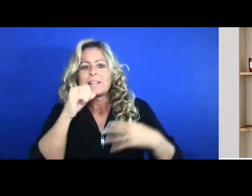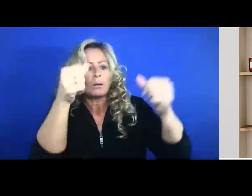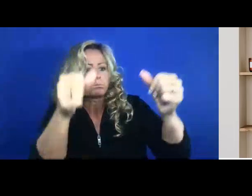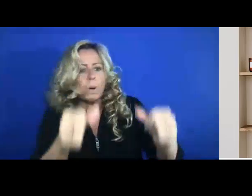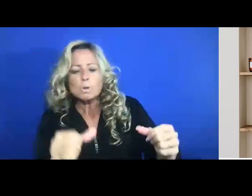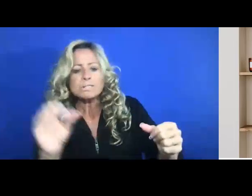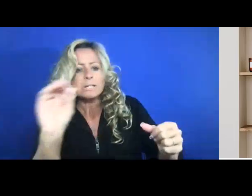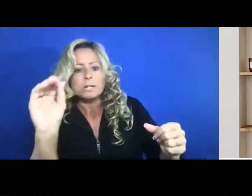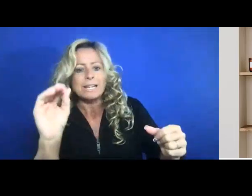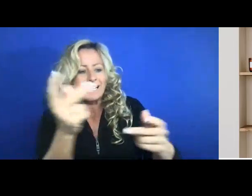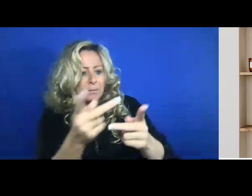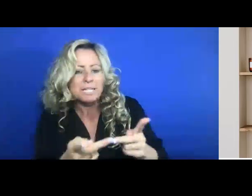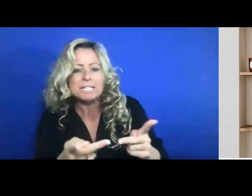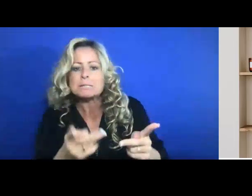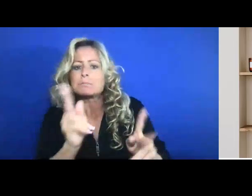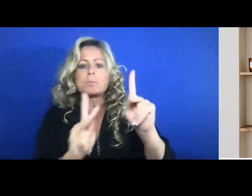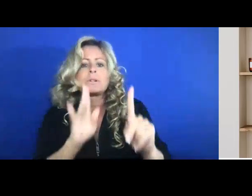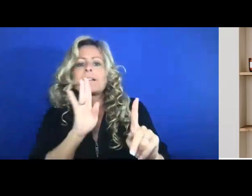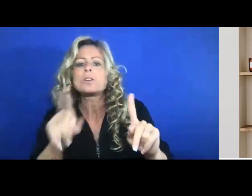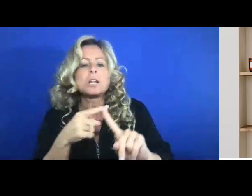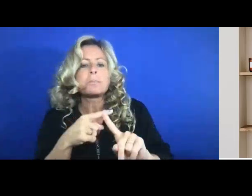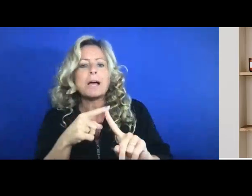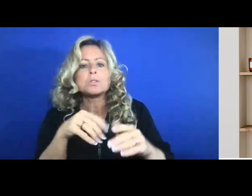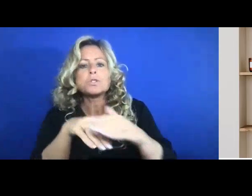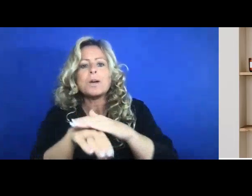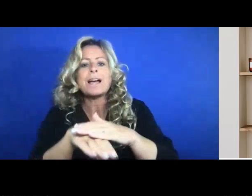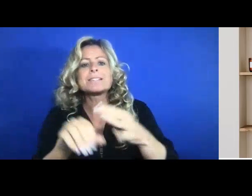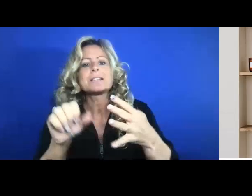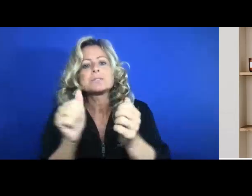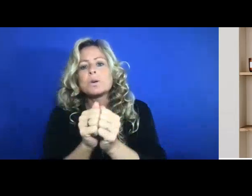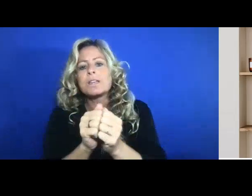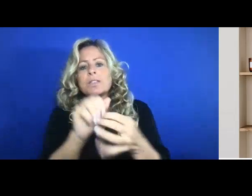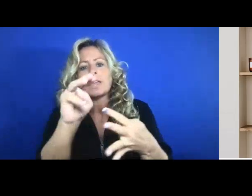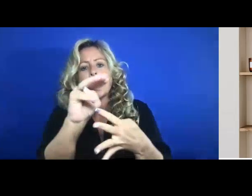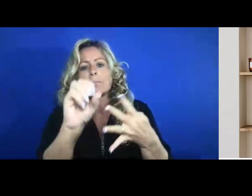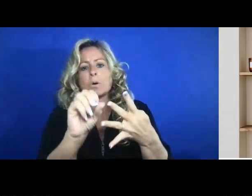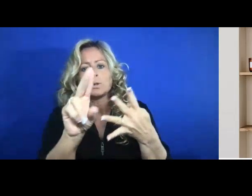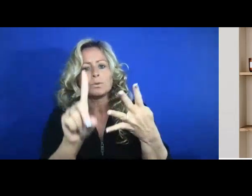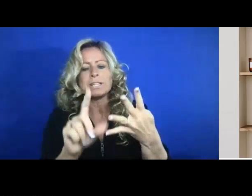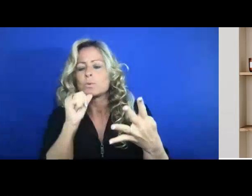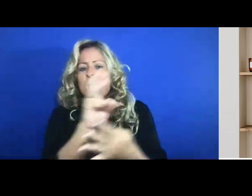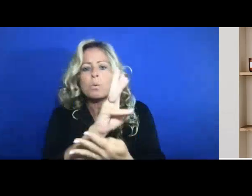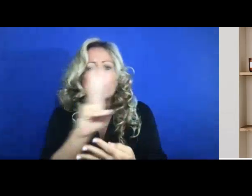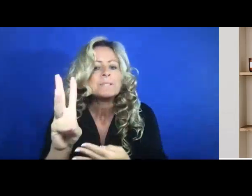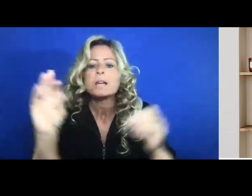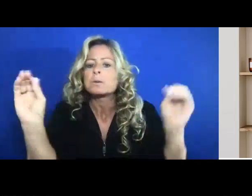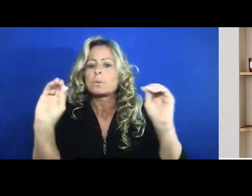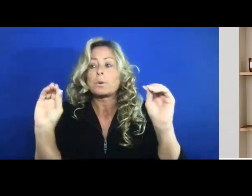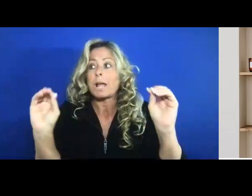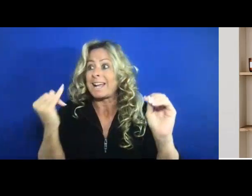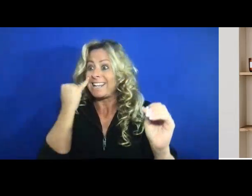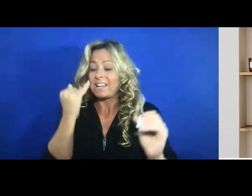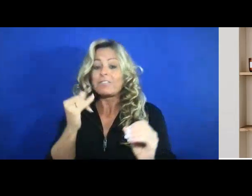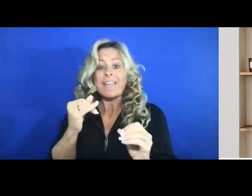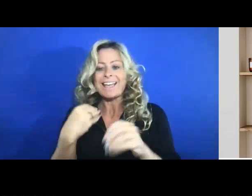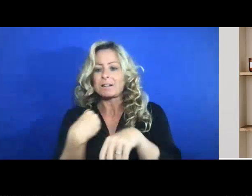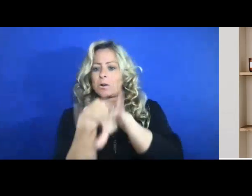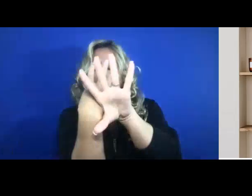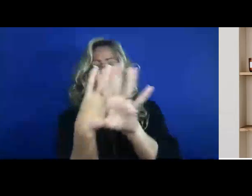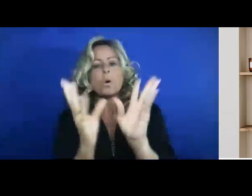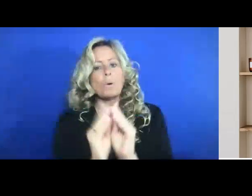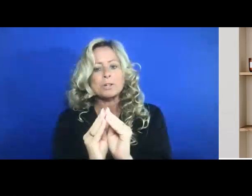posted anywhere. People weren't talking about access to MOUD. There wasn't websites or if there were webinars